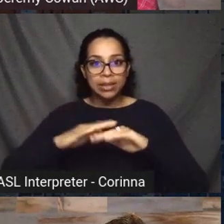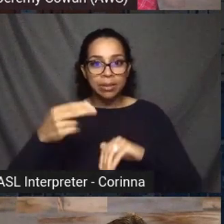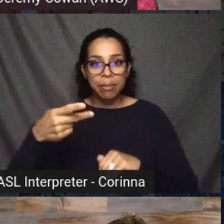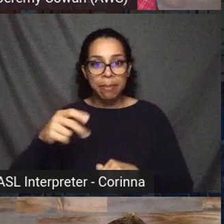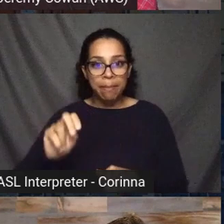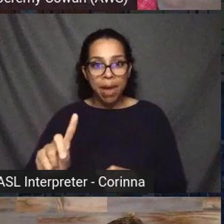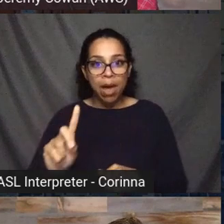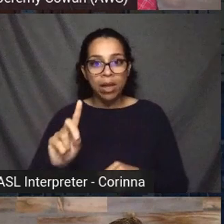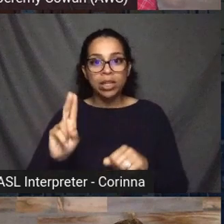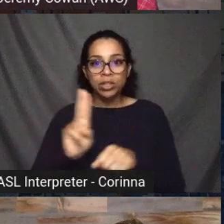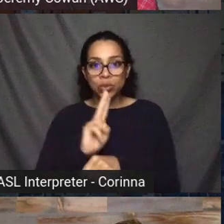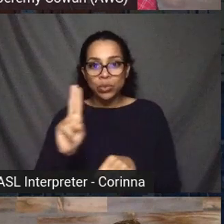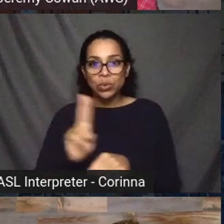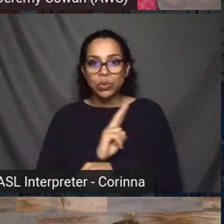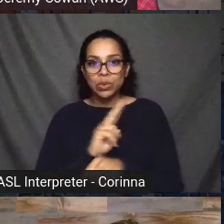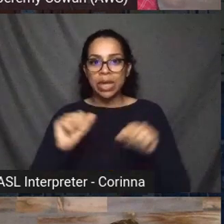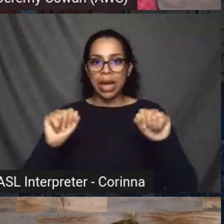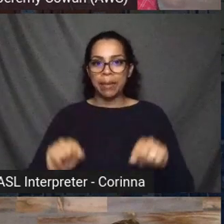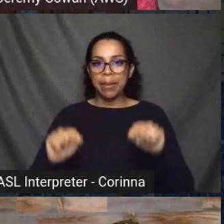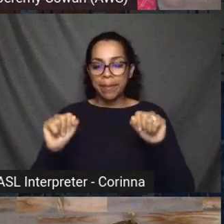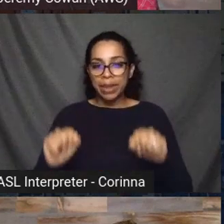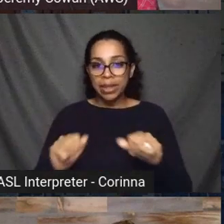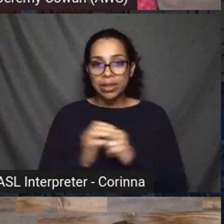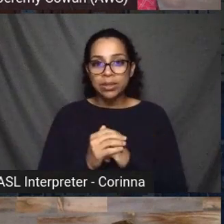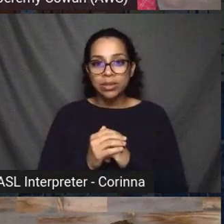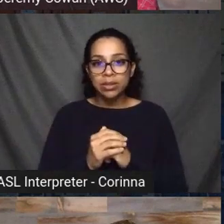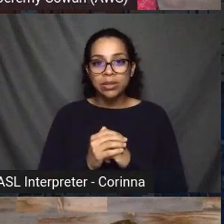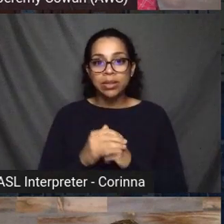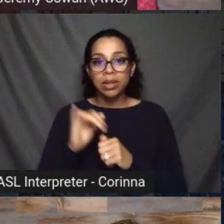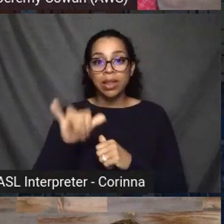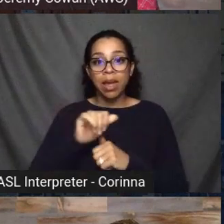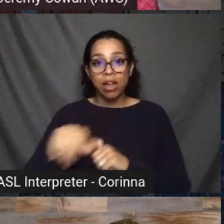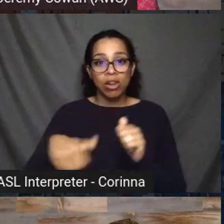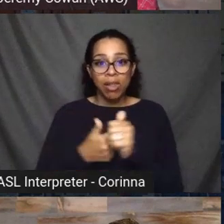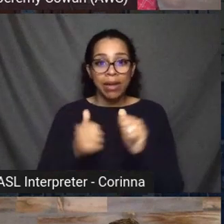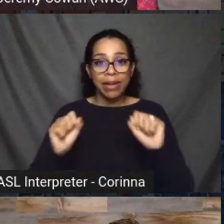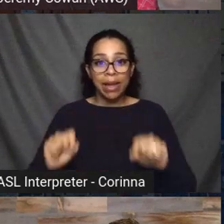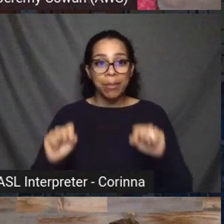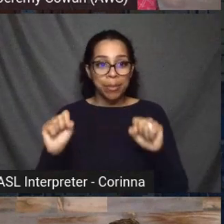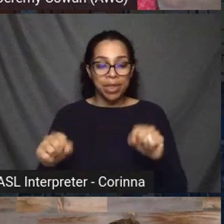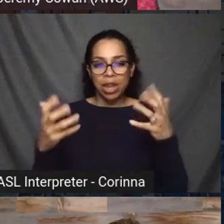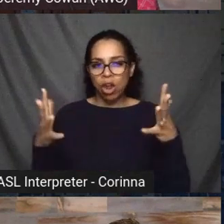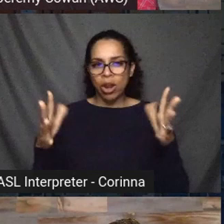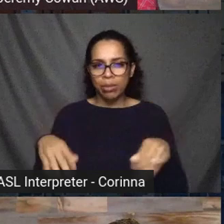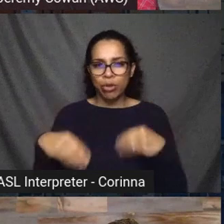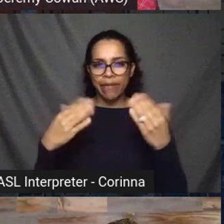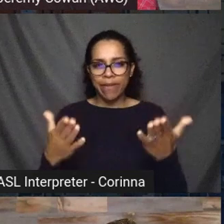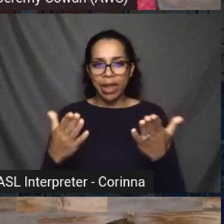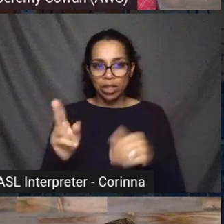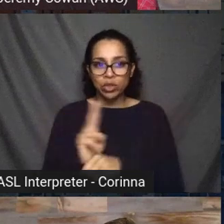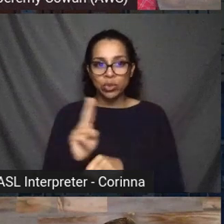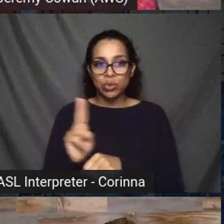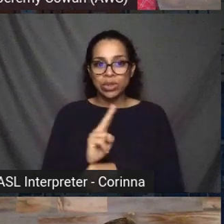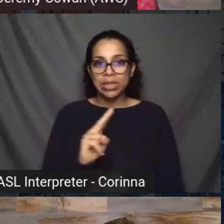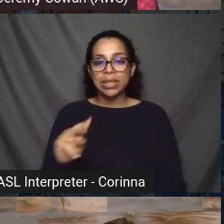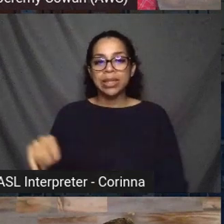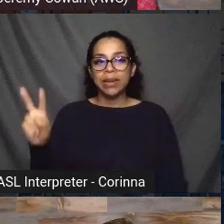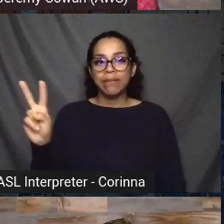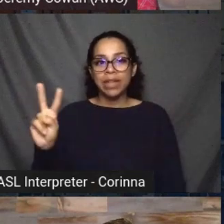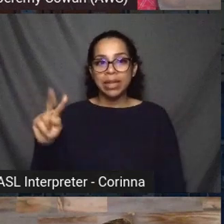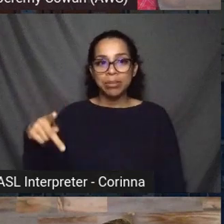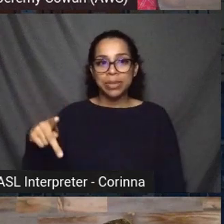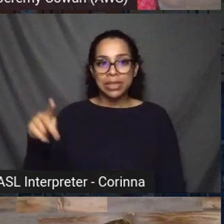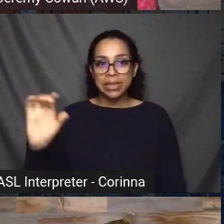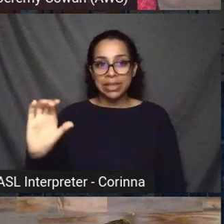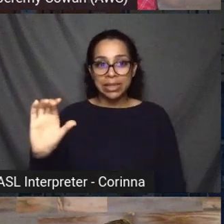capabilities. And in AWS terms, that underlying capability is already provided through a VPC. And the